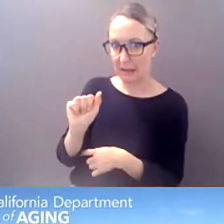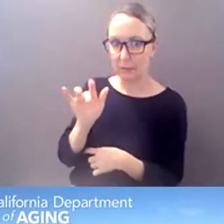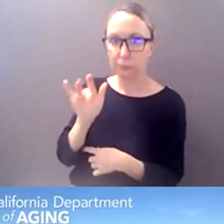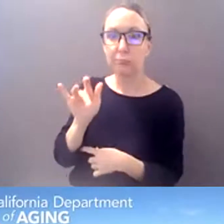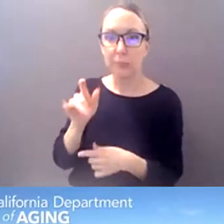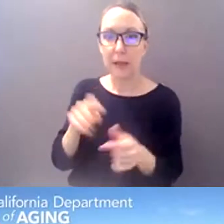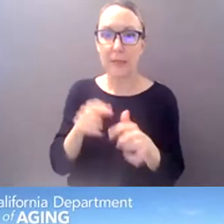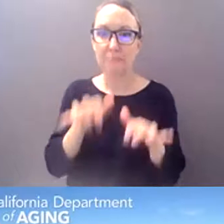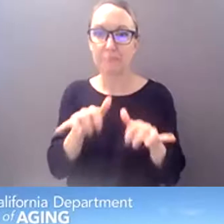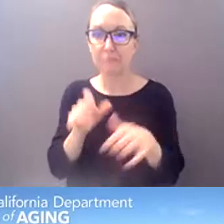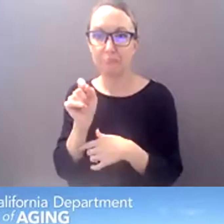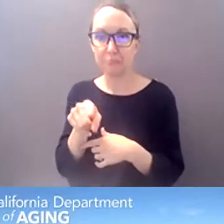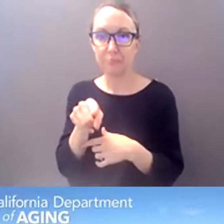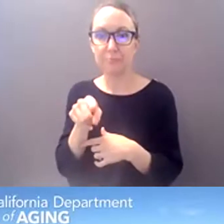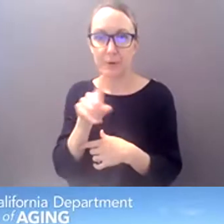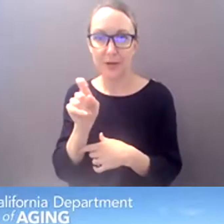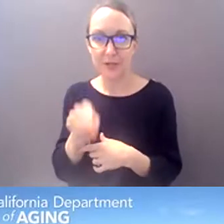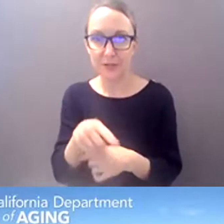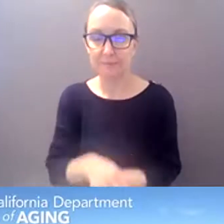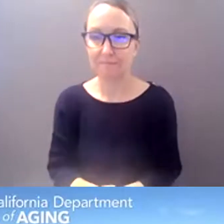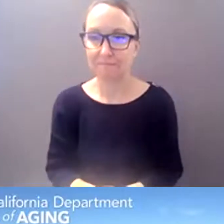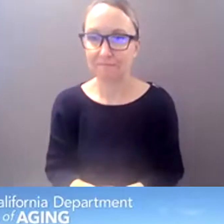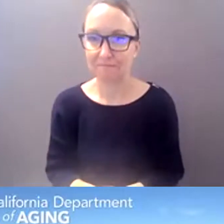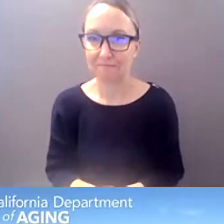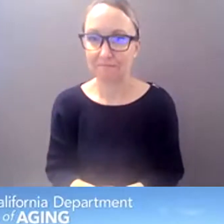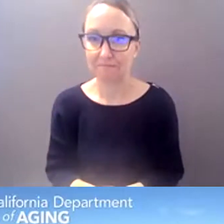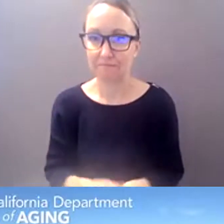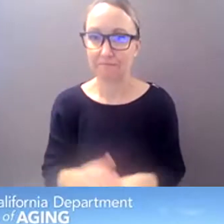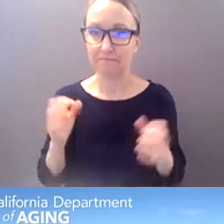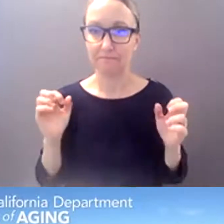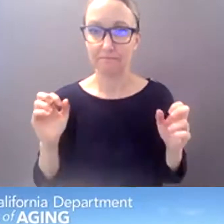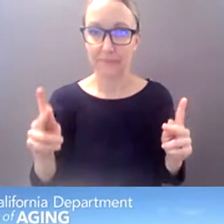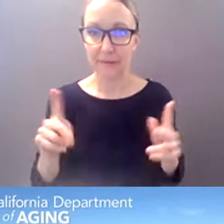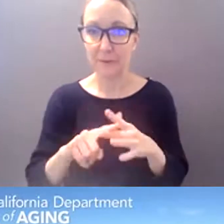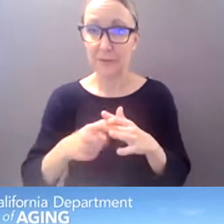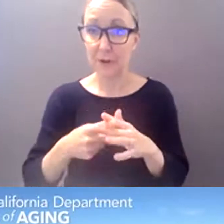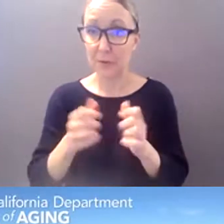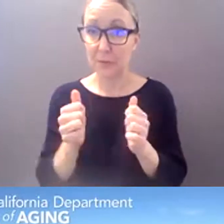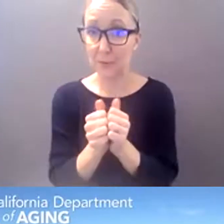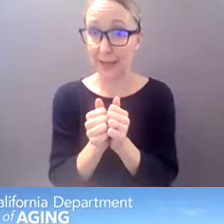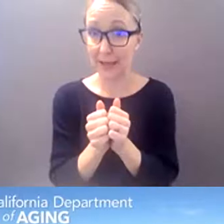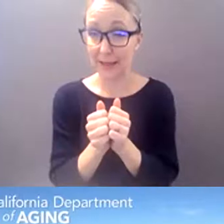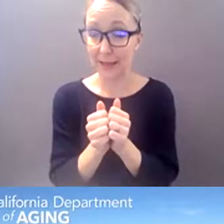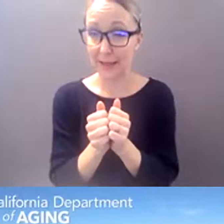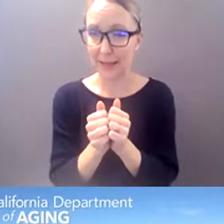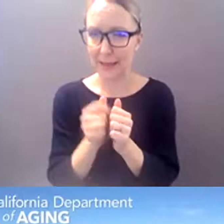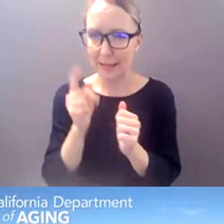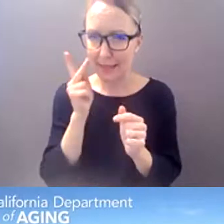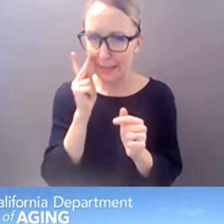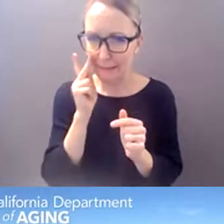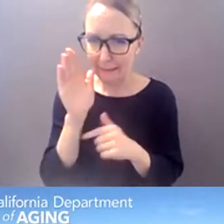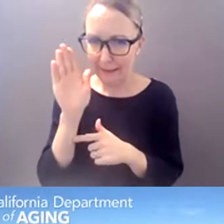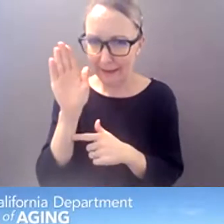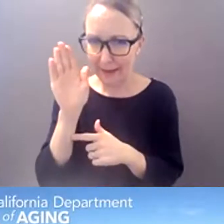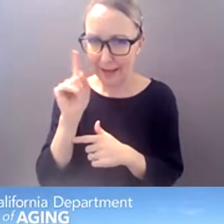see it says Q&A and you can type in your question there. So let's start off with, it looks like, was our hand